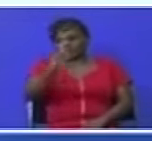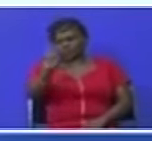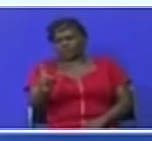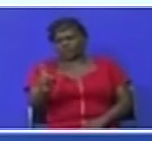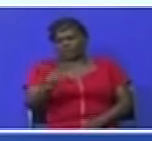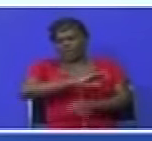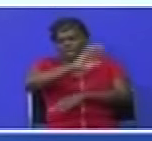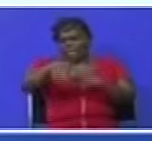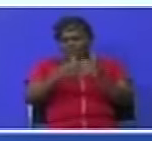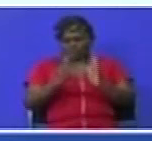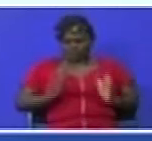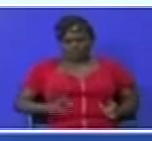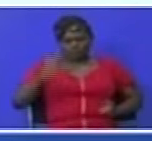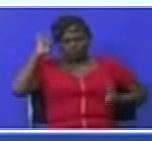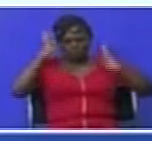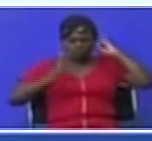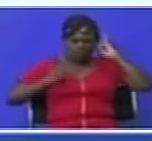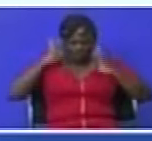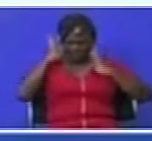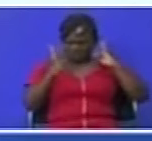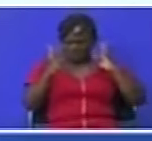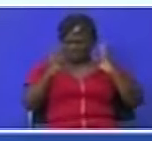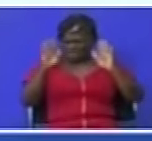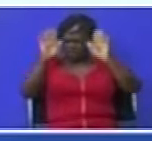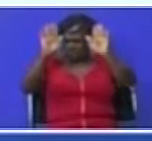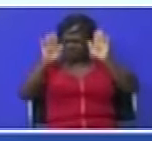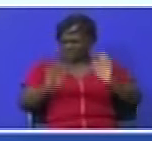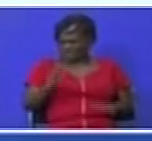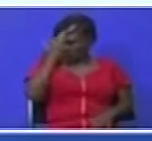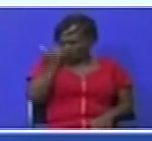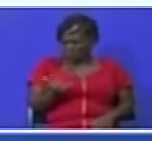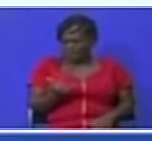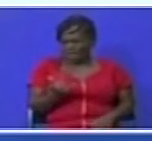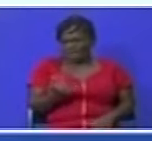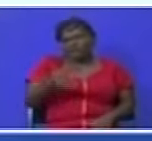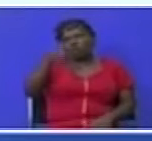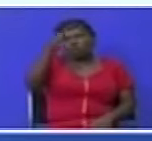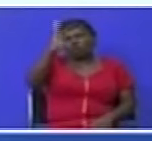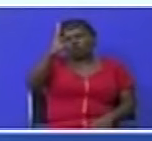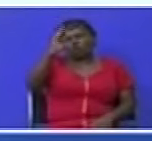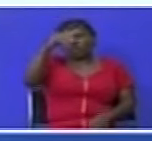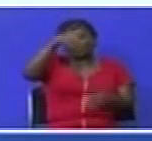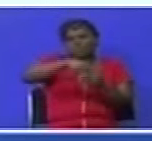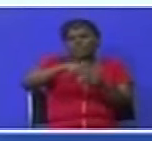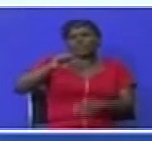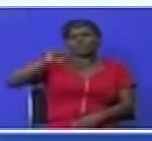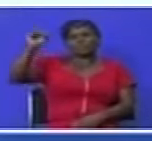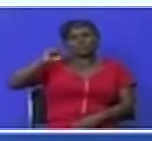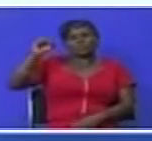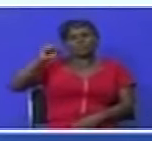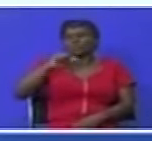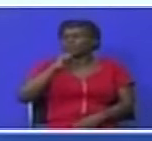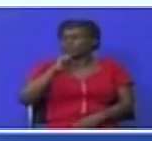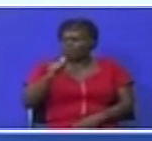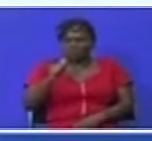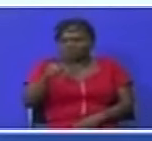that everyone is wondering, why has it become very important of late for us to put God right in the middle of politics? I don't think we have put God in